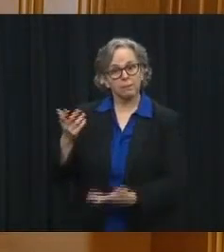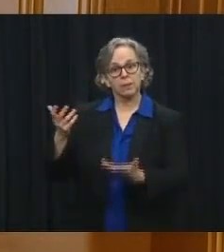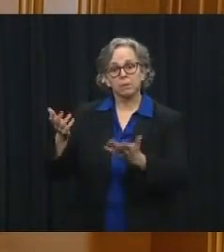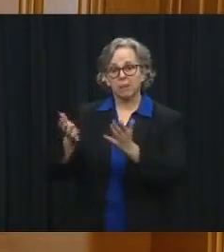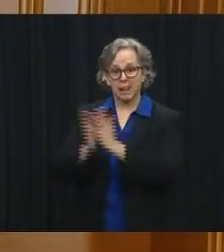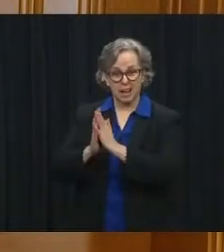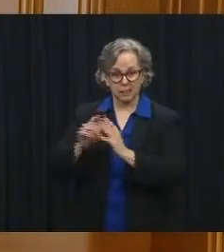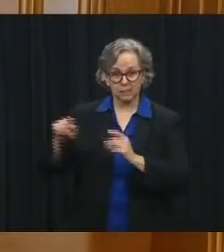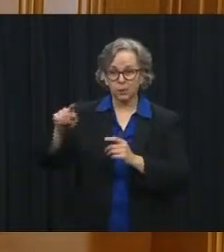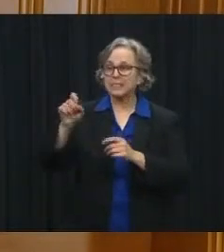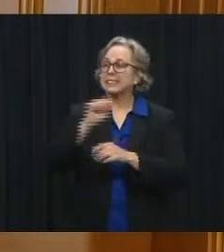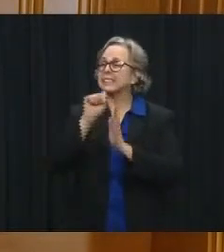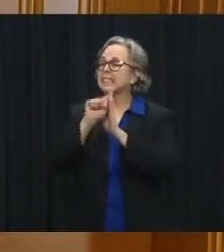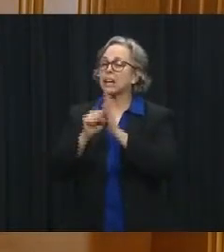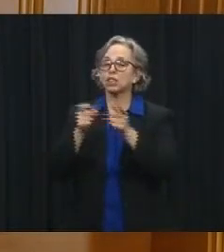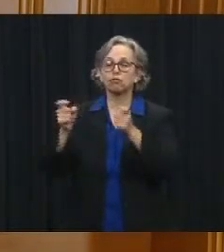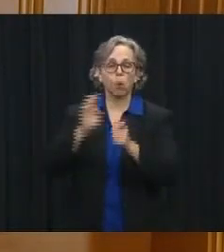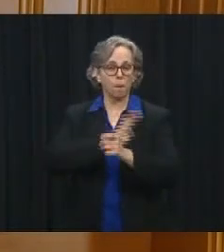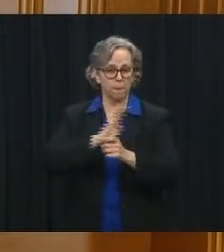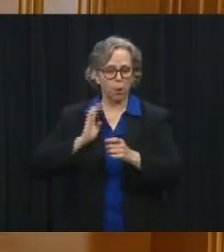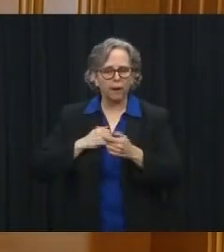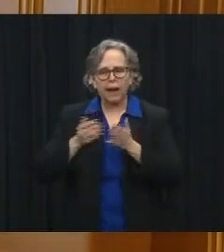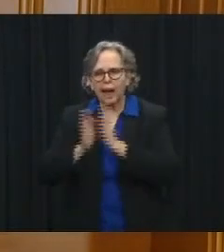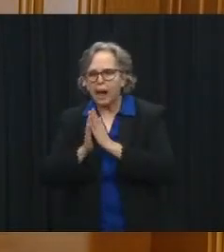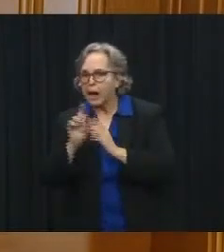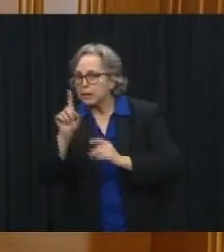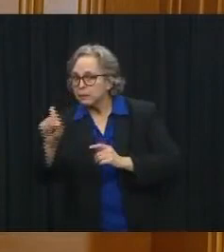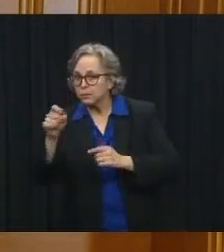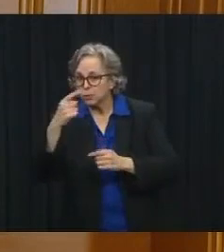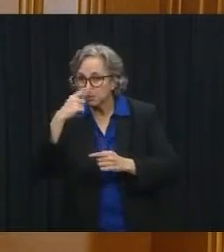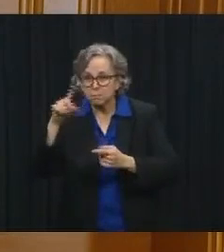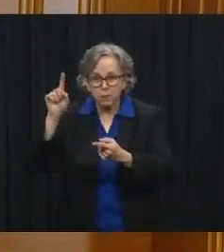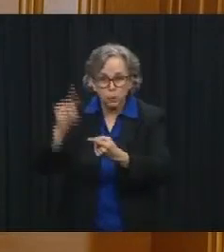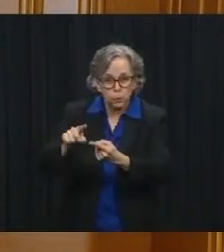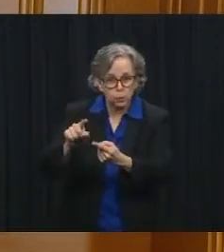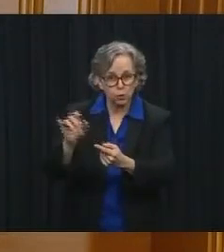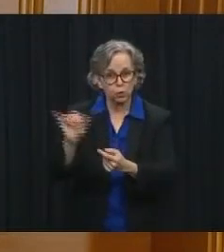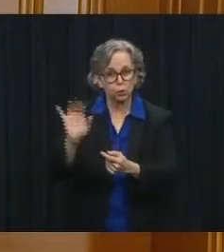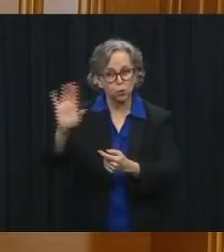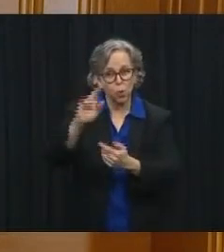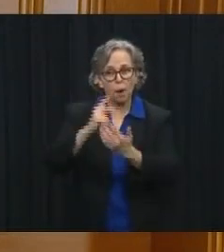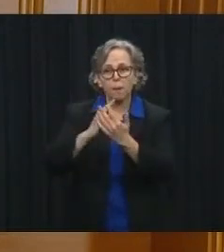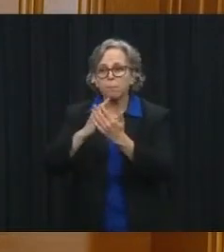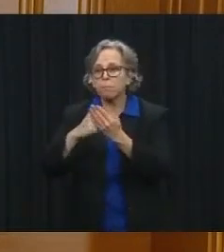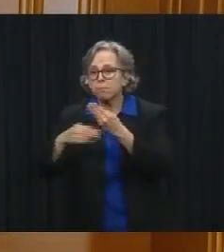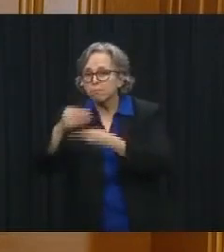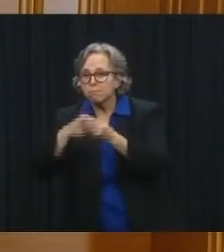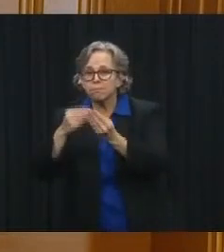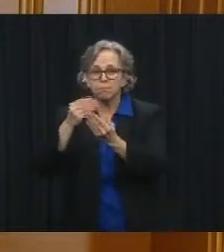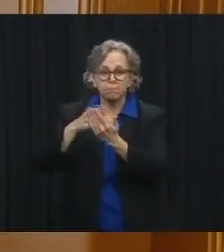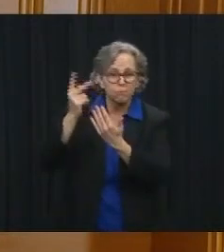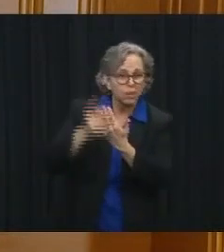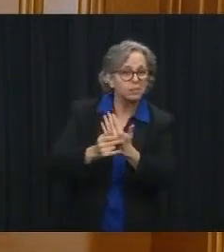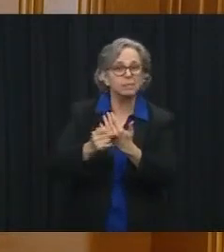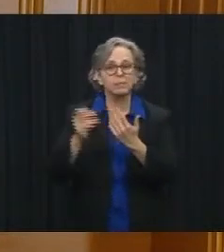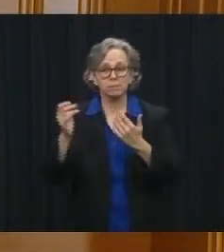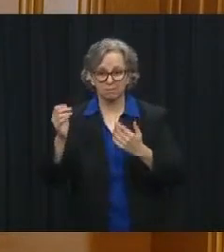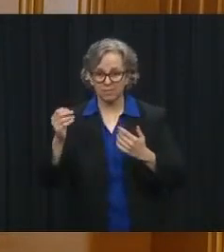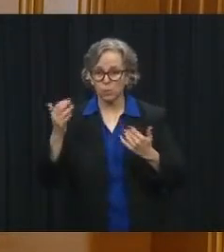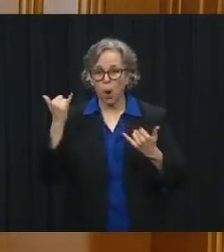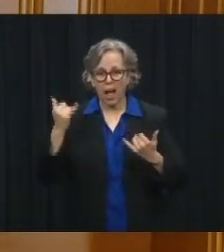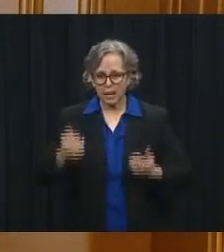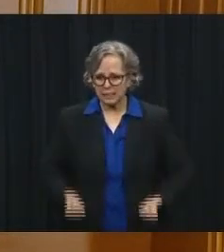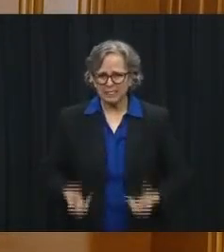of different projects. The earlier we start slowing down the spending, the